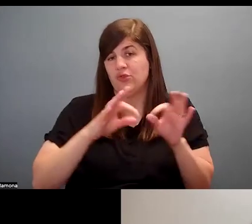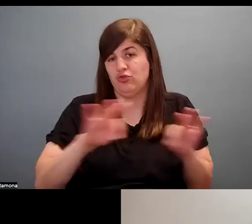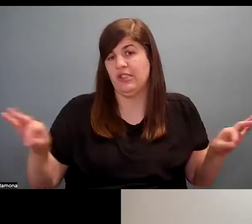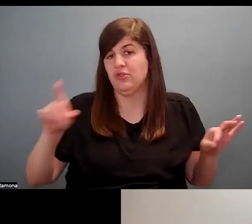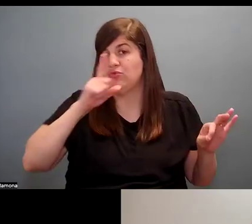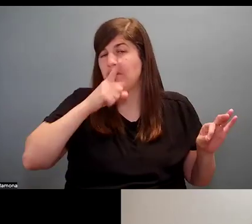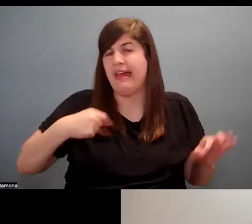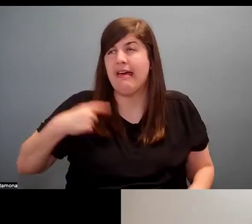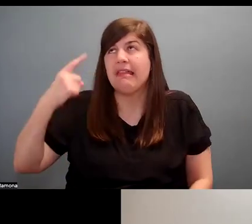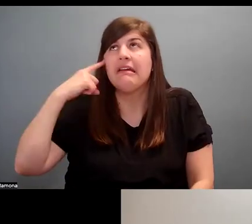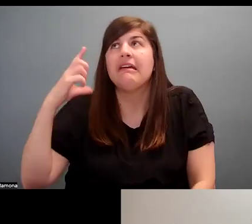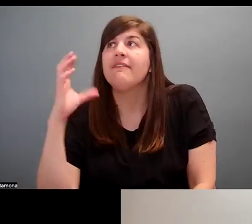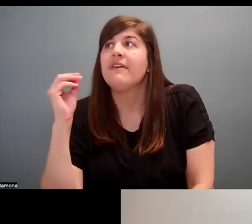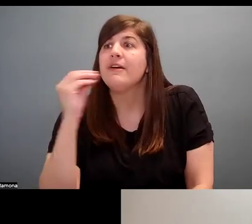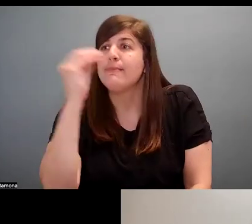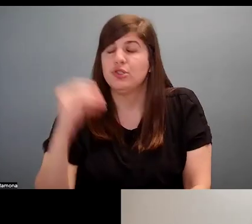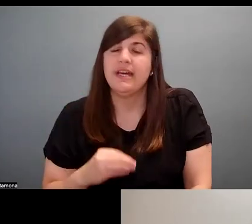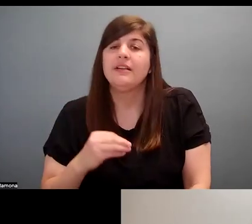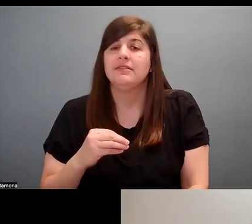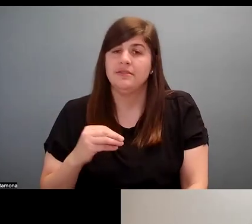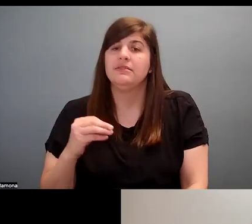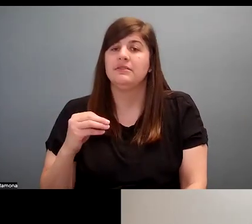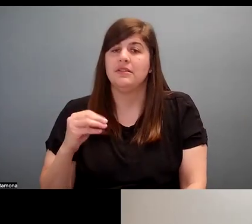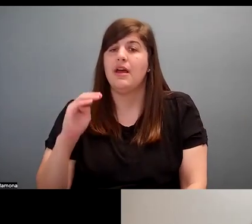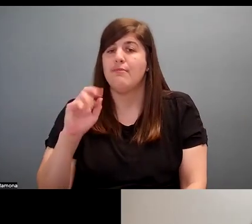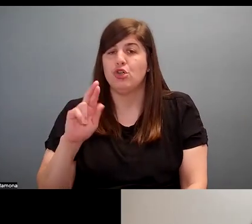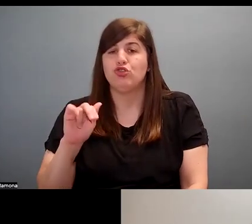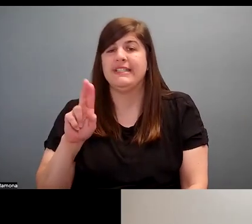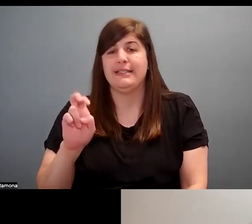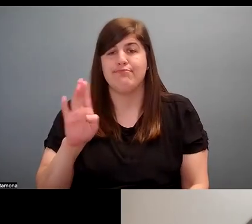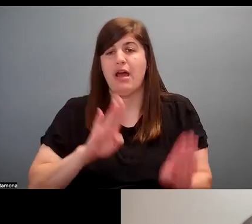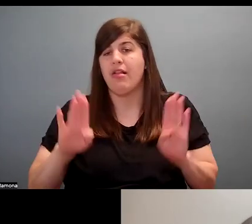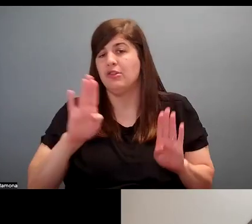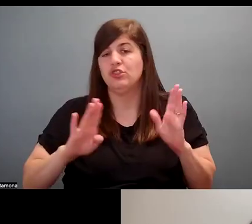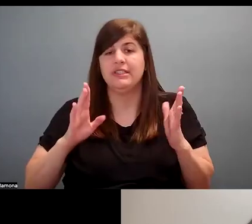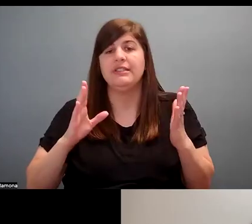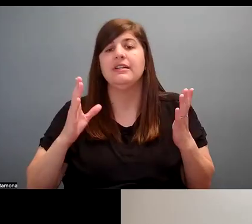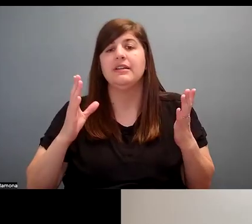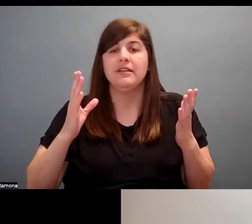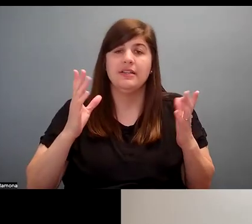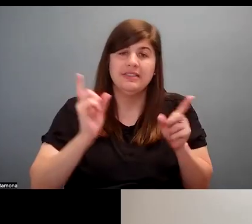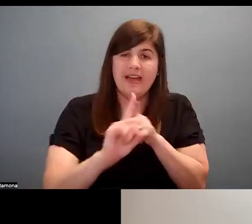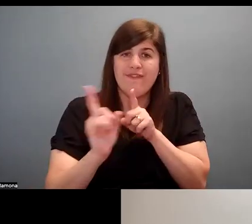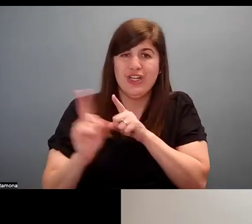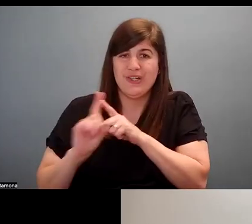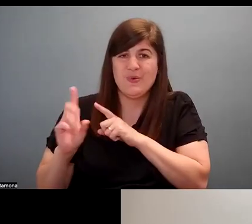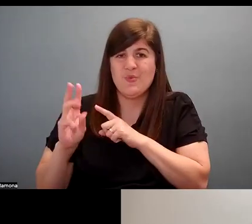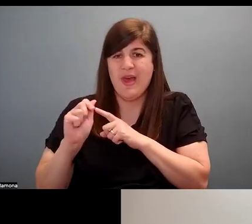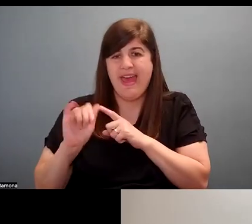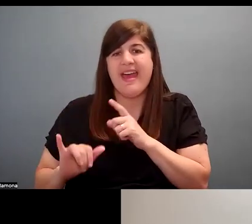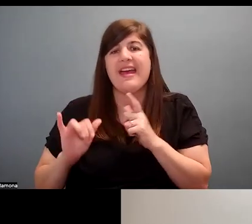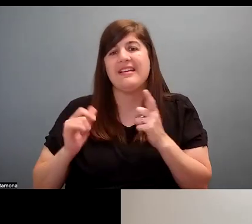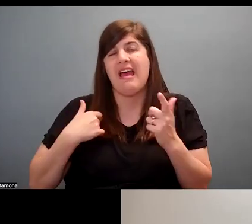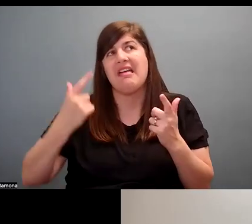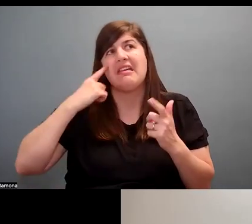think, 50% uh, marine biology in some sort of like different way than I think a marine biologist